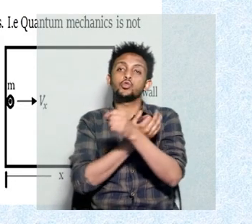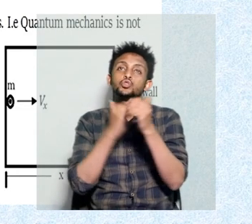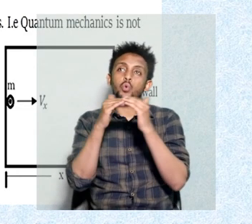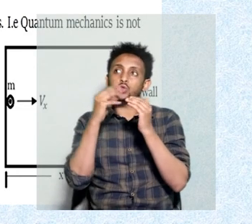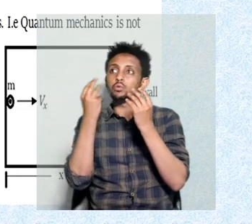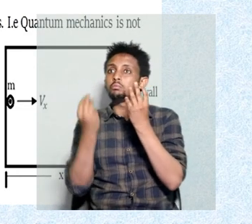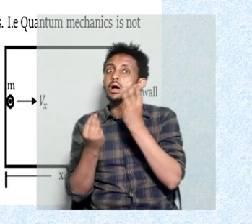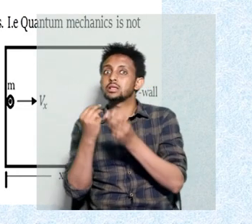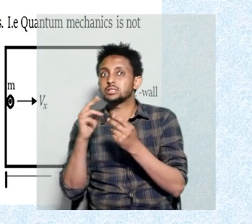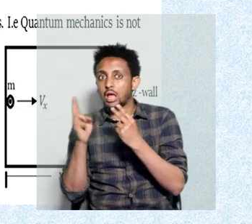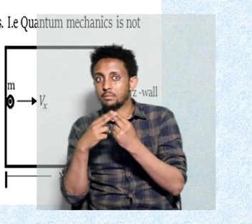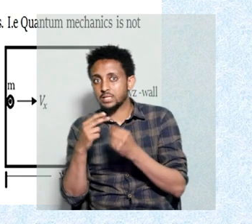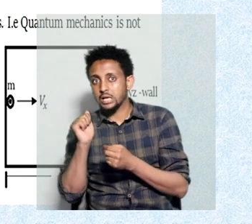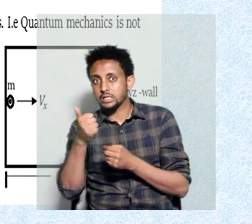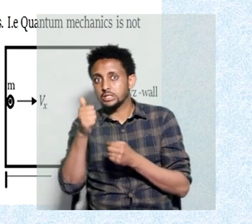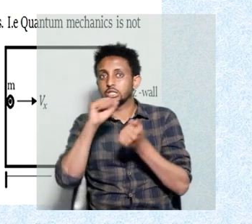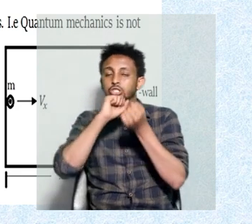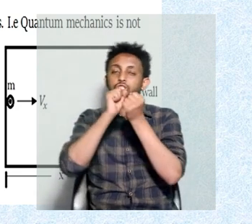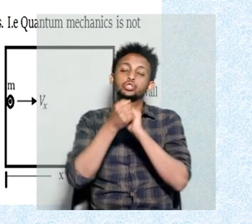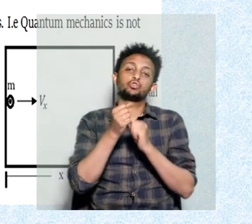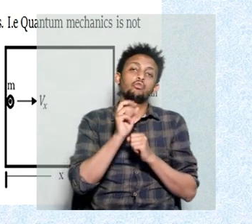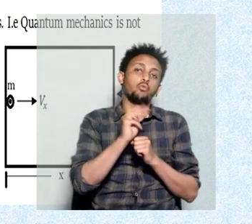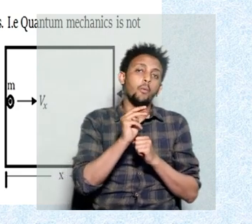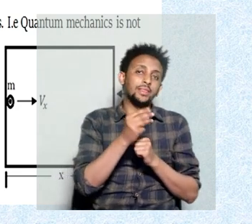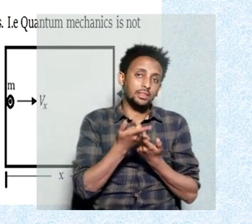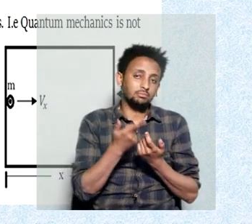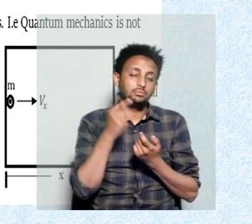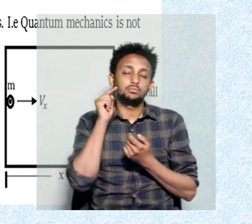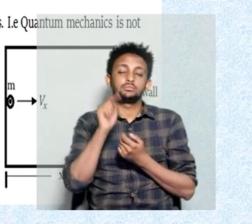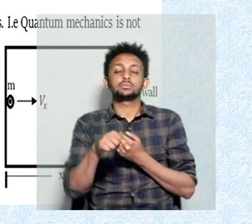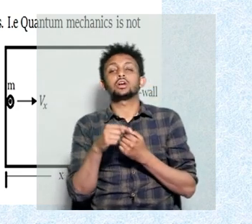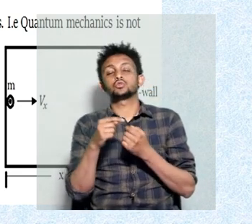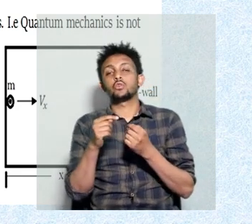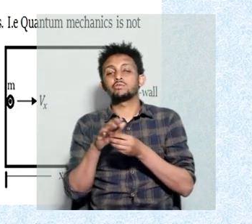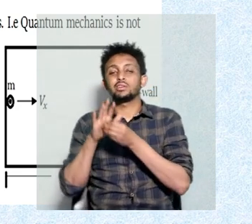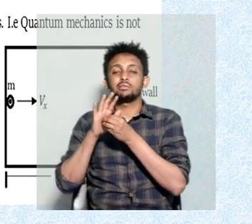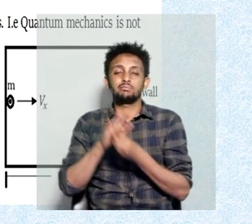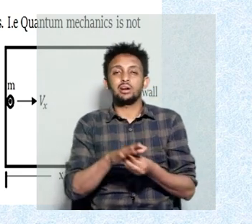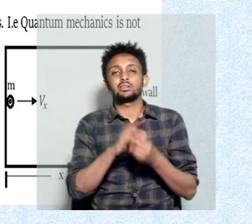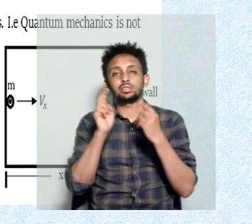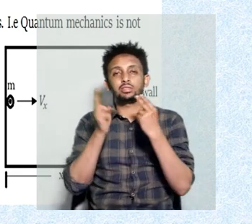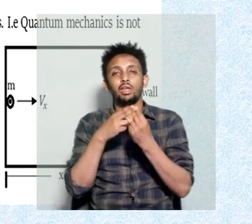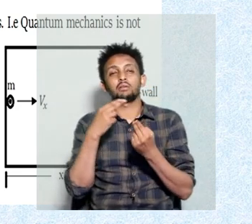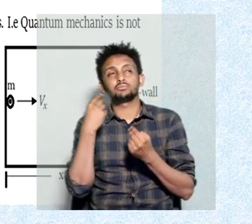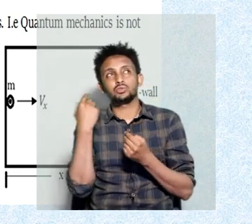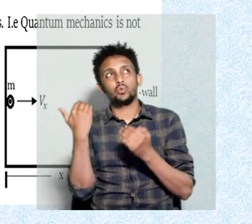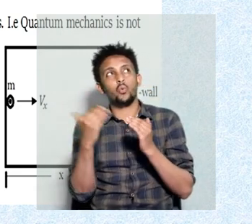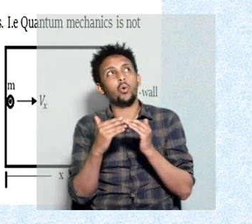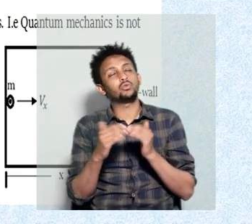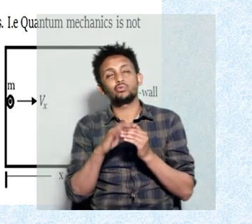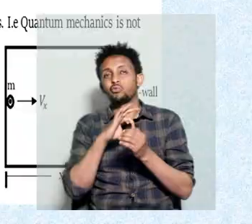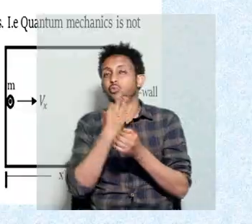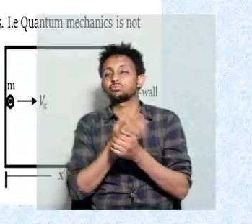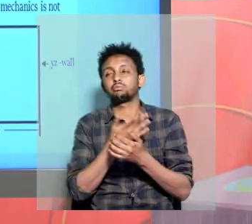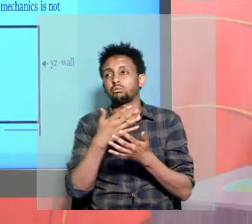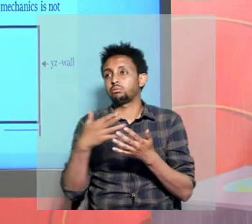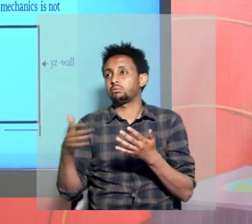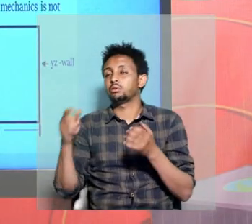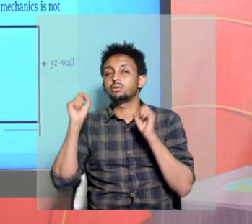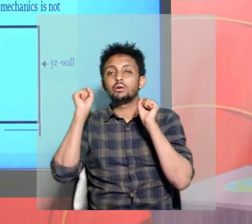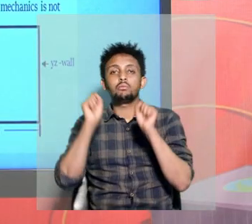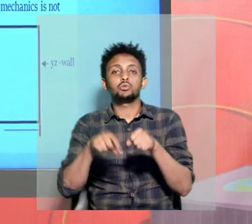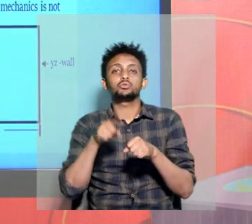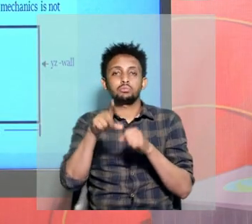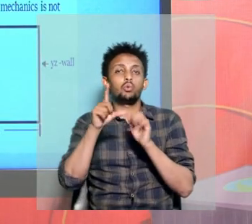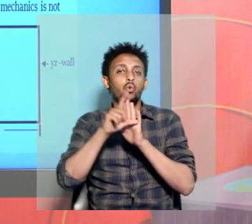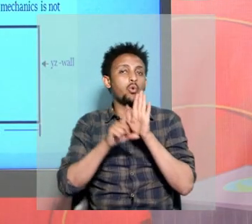to mass times acceleration. Rate of change of momentum to that of impact time is equals to force, and so on. It's possible to